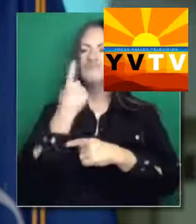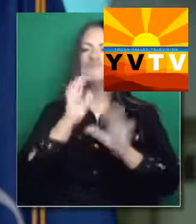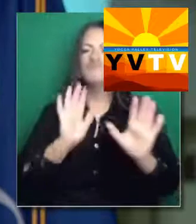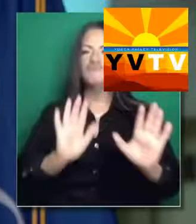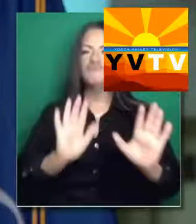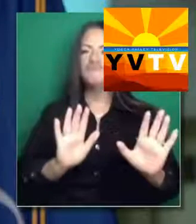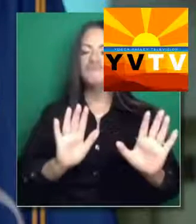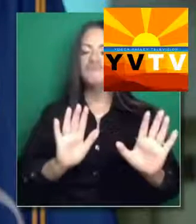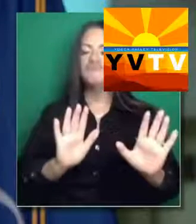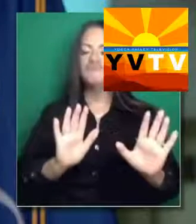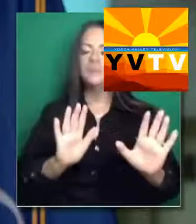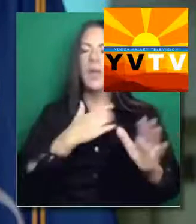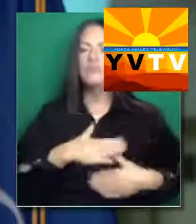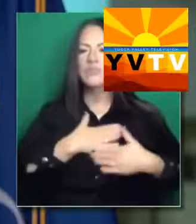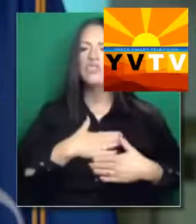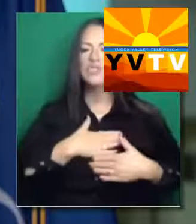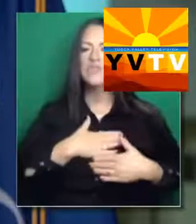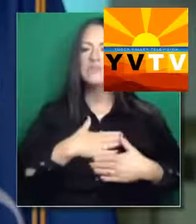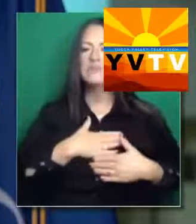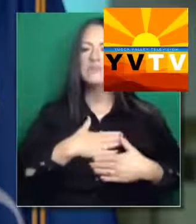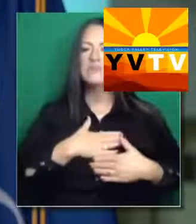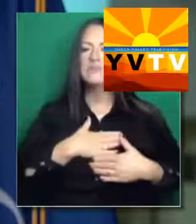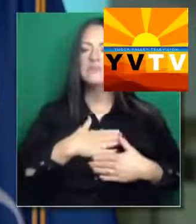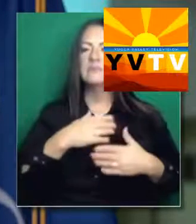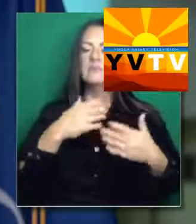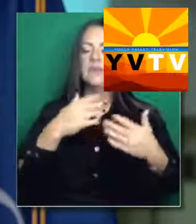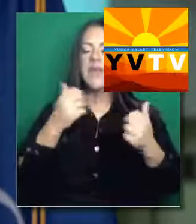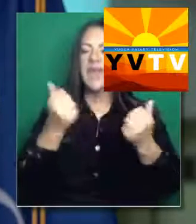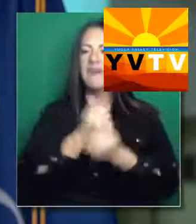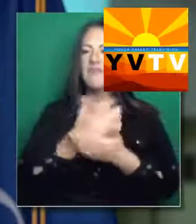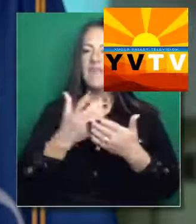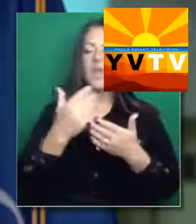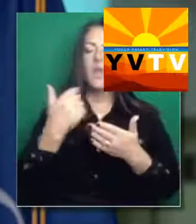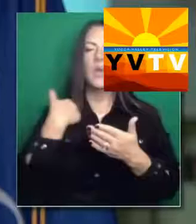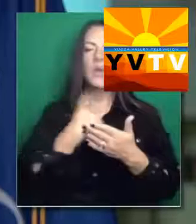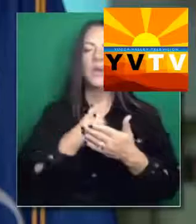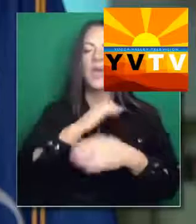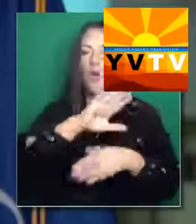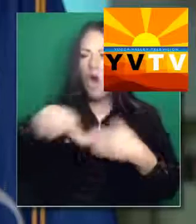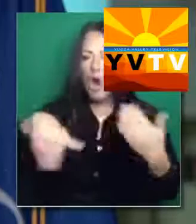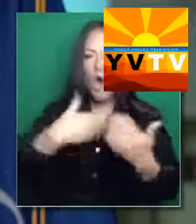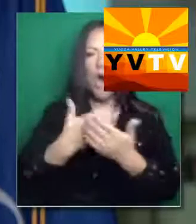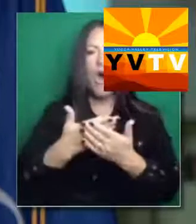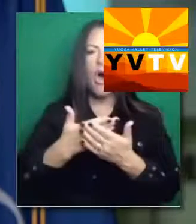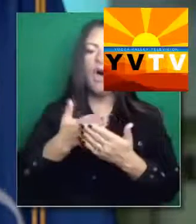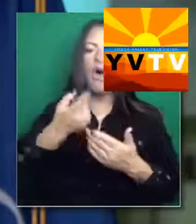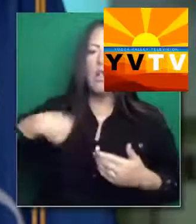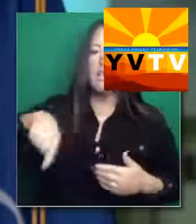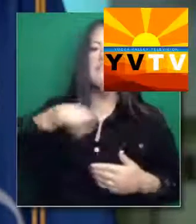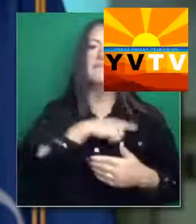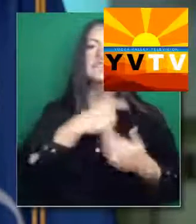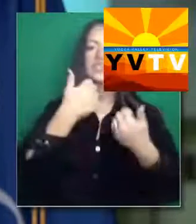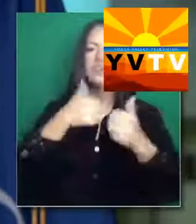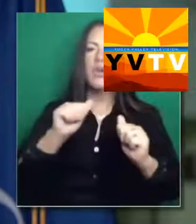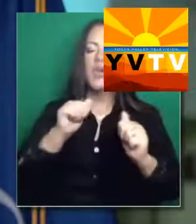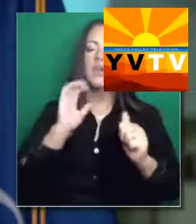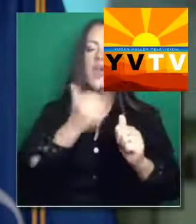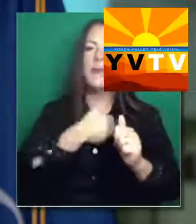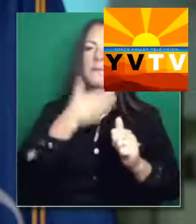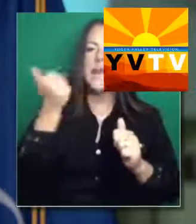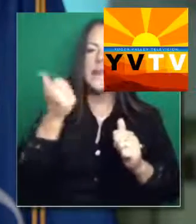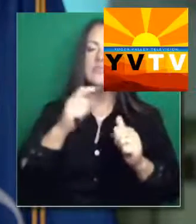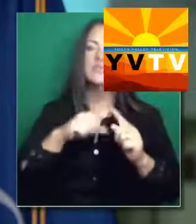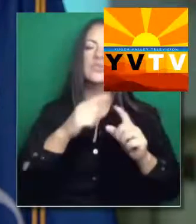for everything Operation Warp Speed has done in terms of just getting these doses to market and into people's arms. Now, you've asked the right